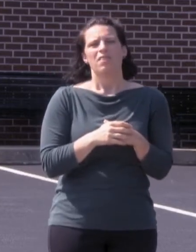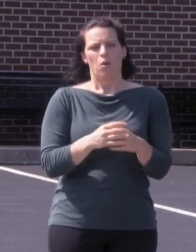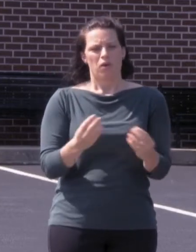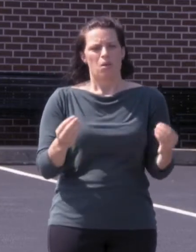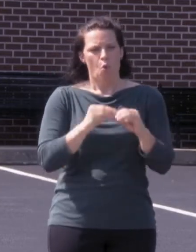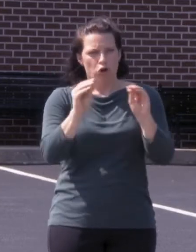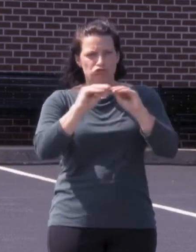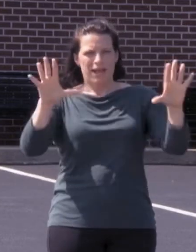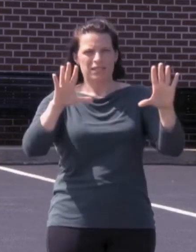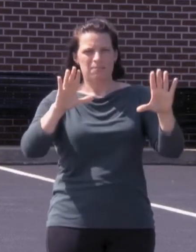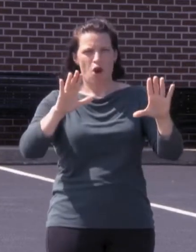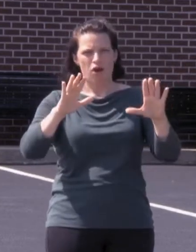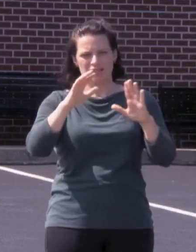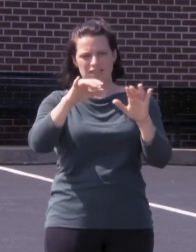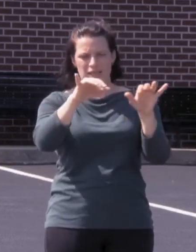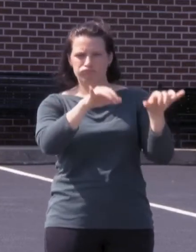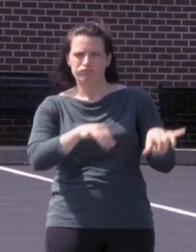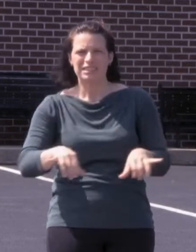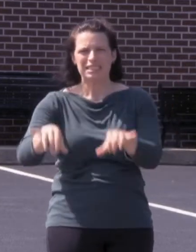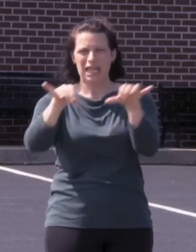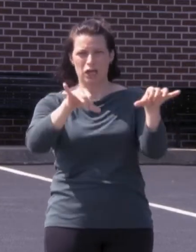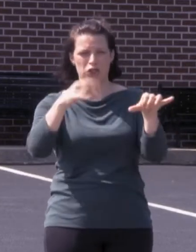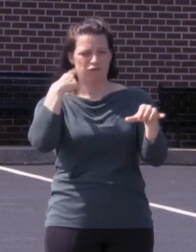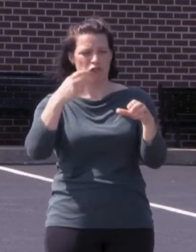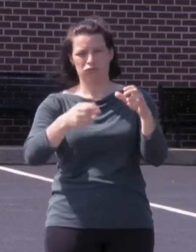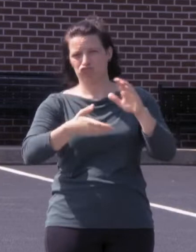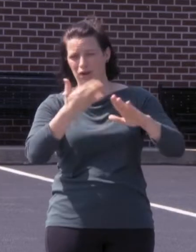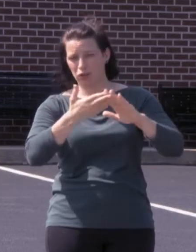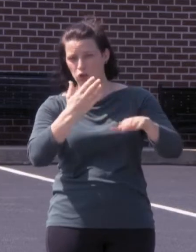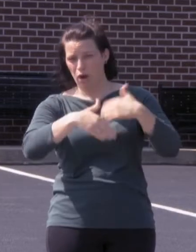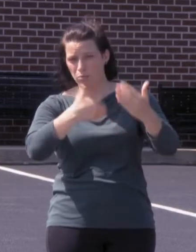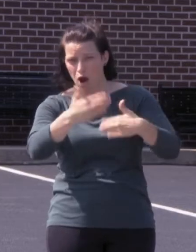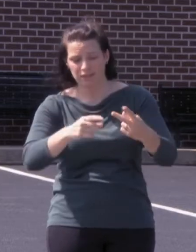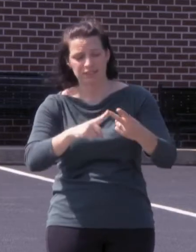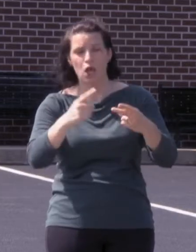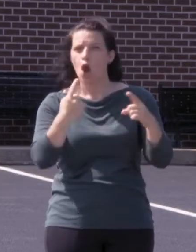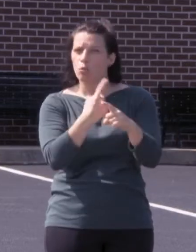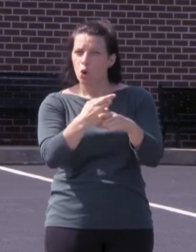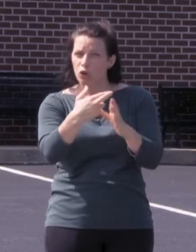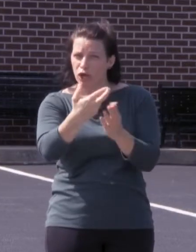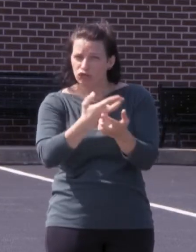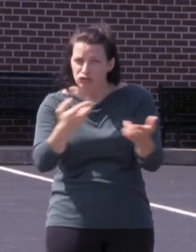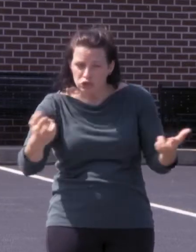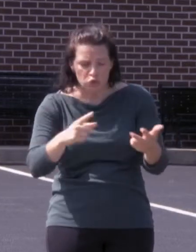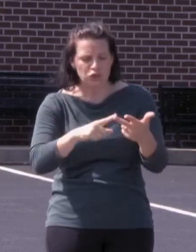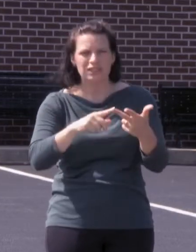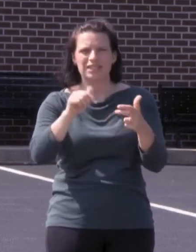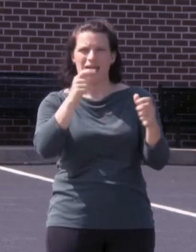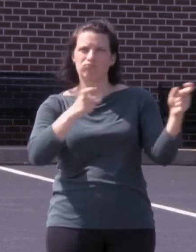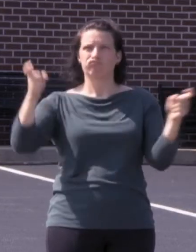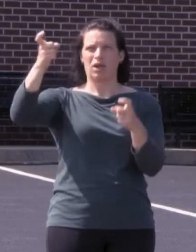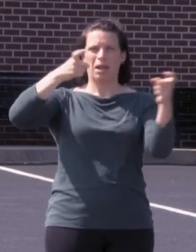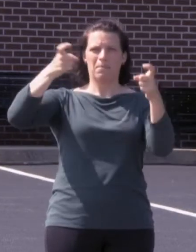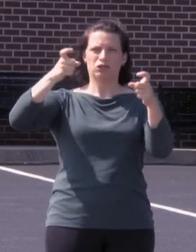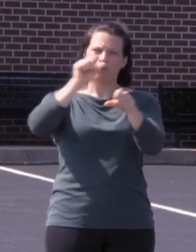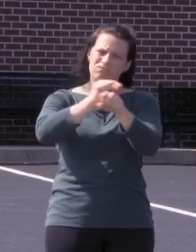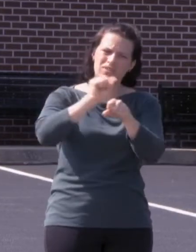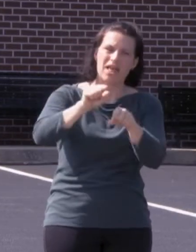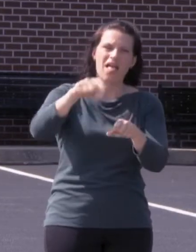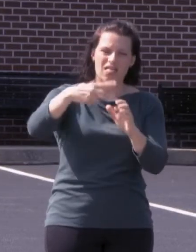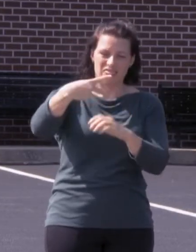transparency measures adopted through the regulatory process, appropriate resources, and administrative rigor, this